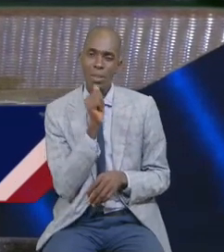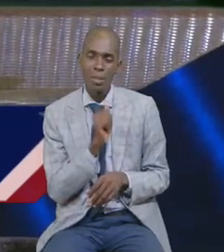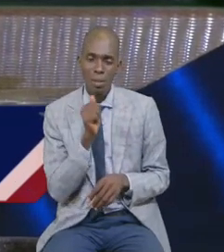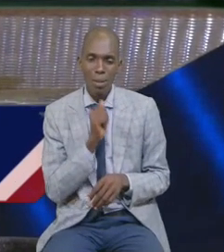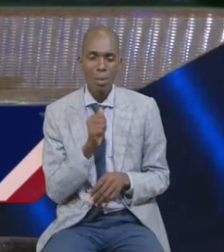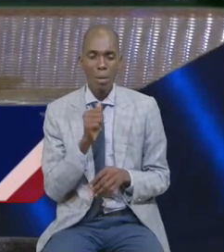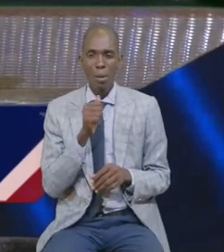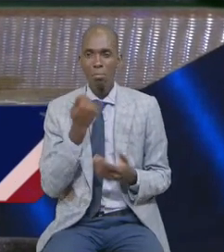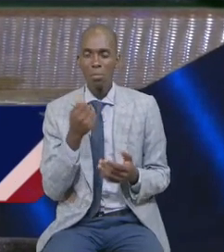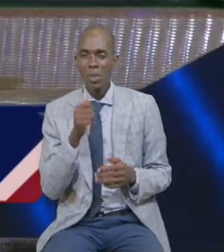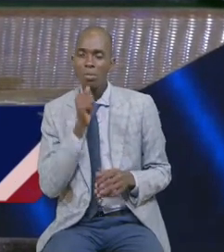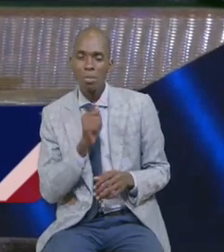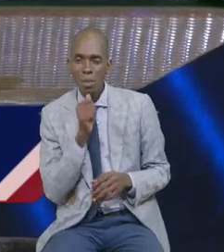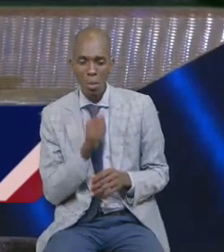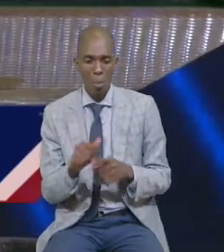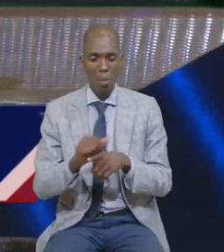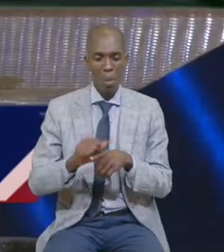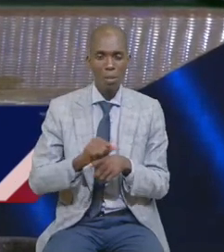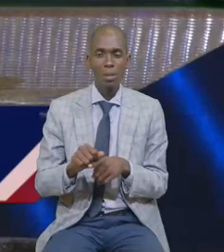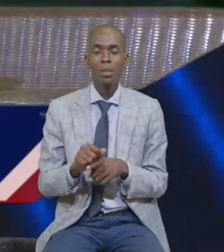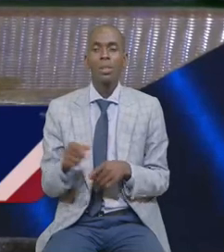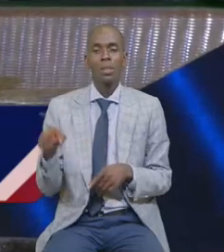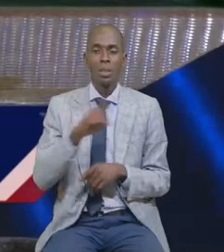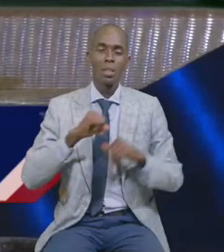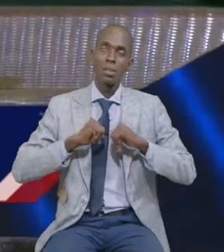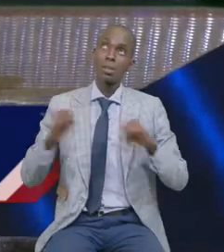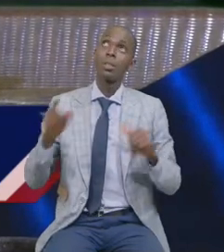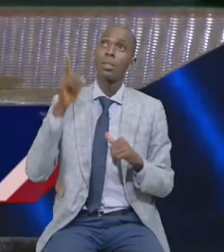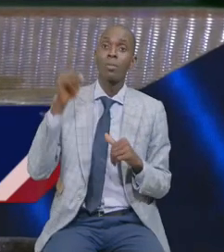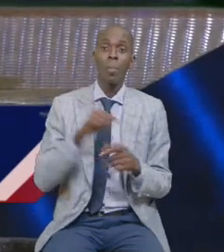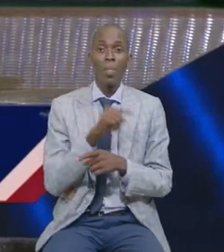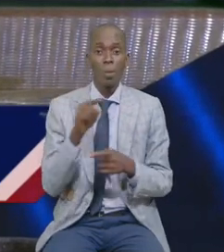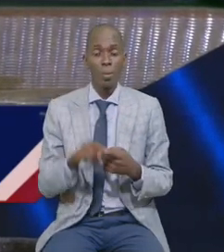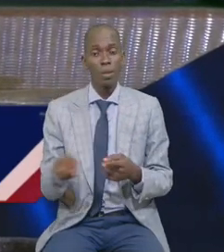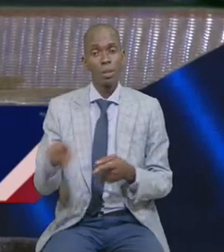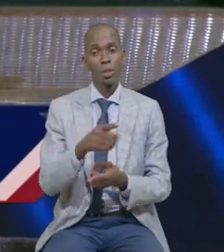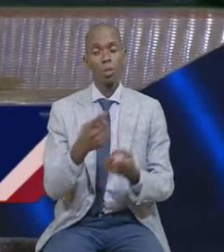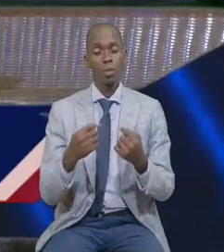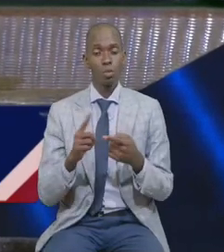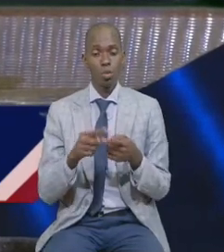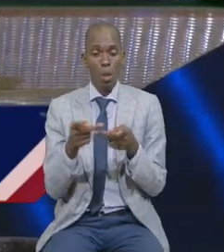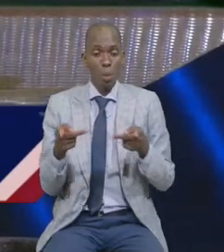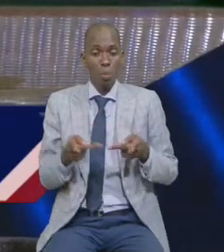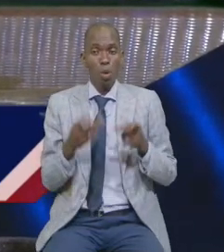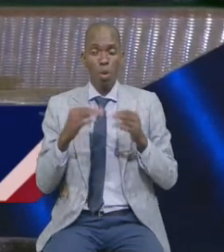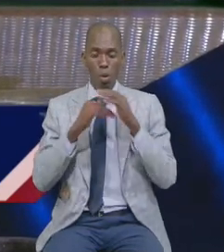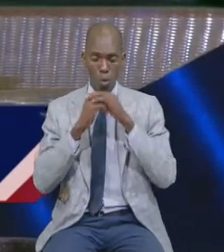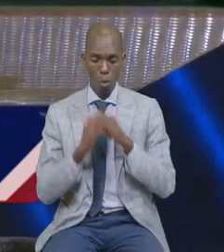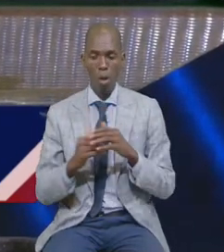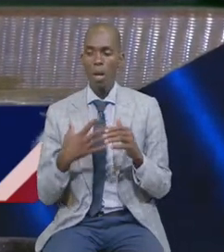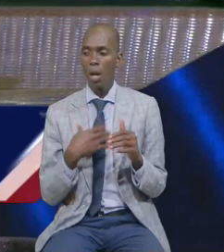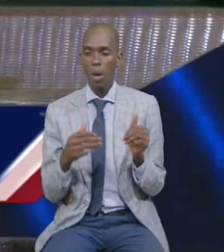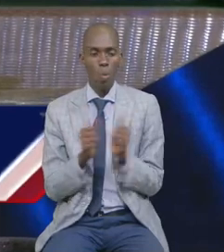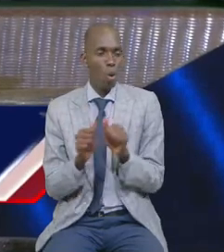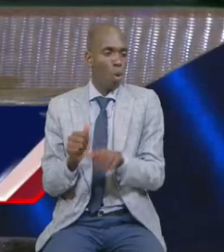private policies and practices, they deny him. When they come to the place of worship and they are with the people of